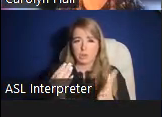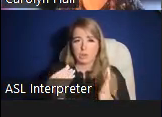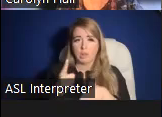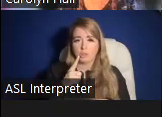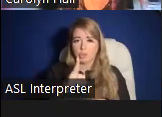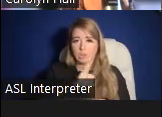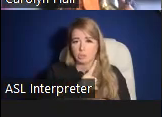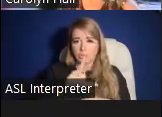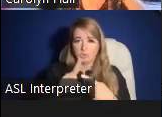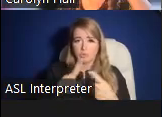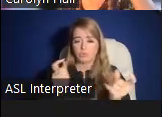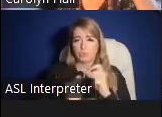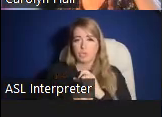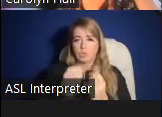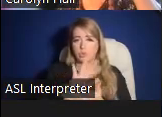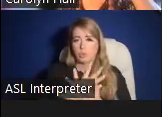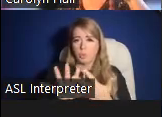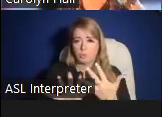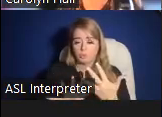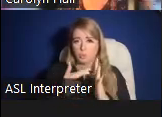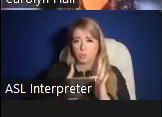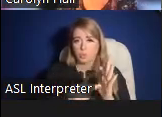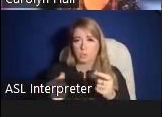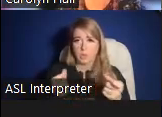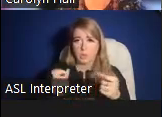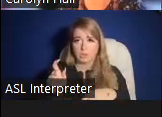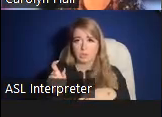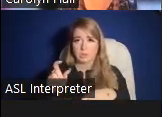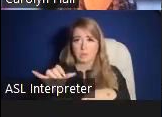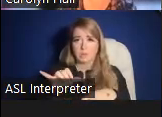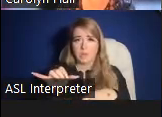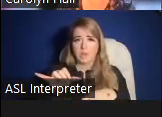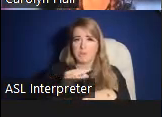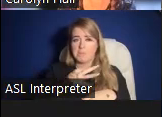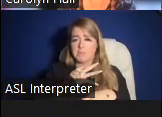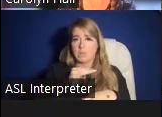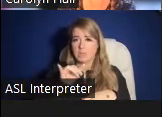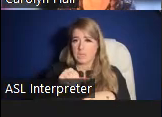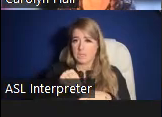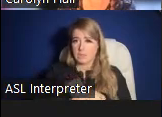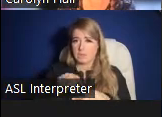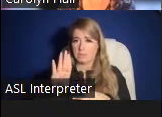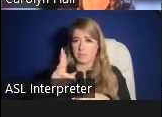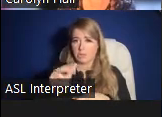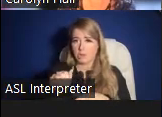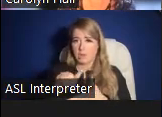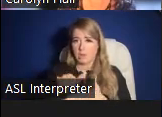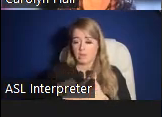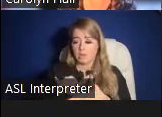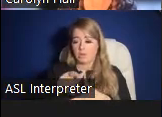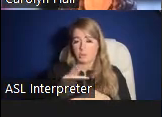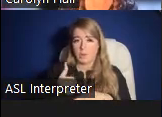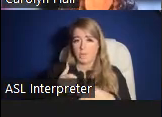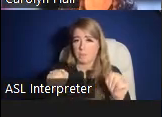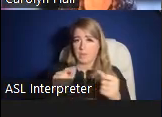to change those like rules or regulations, like, or is it within the BHA that you have the ability